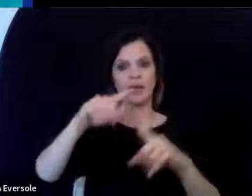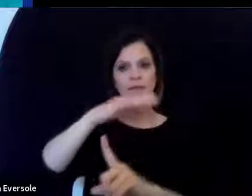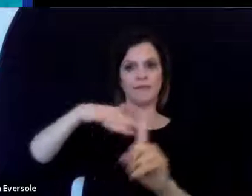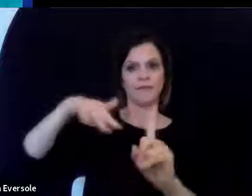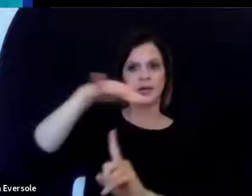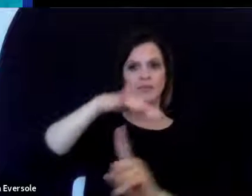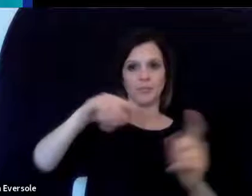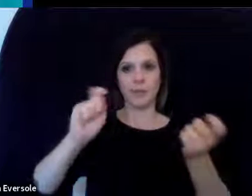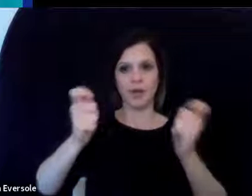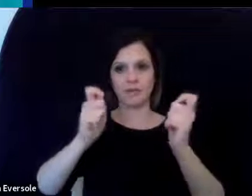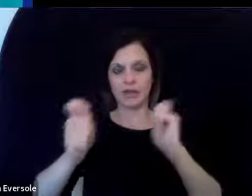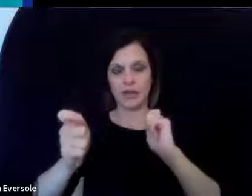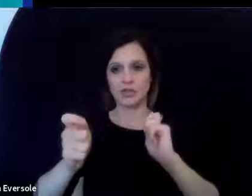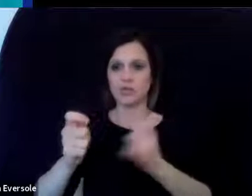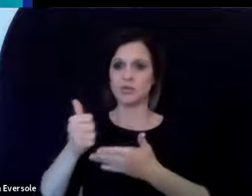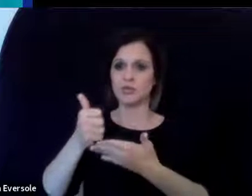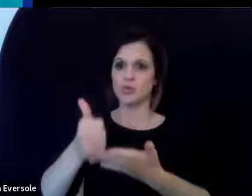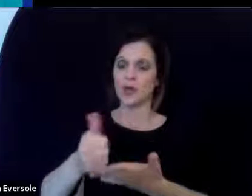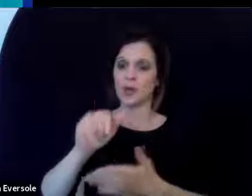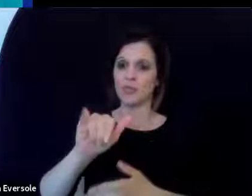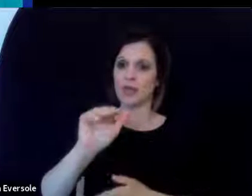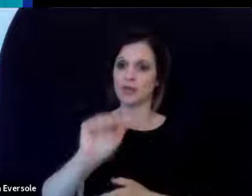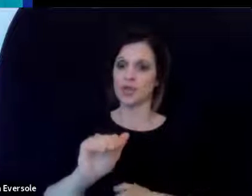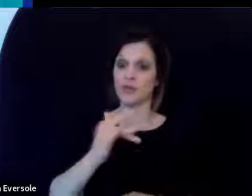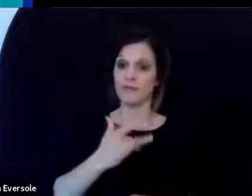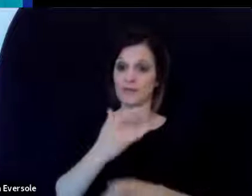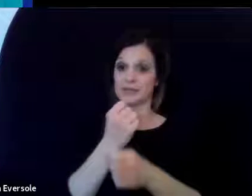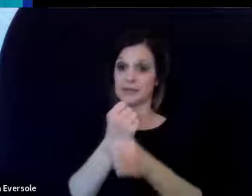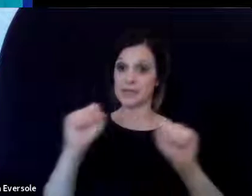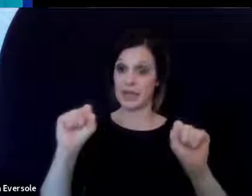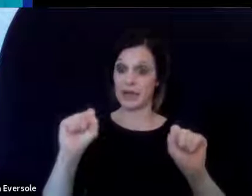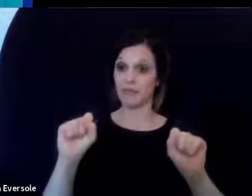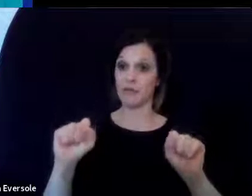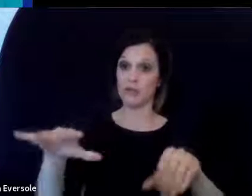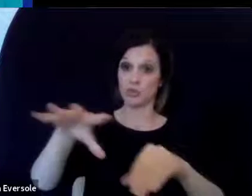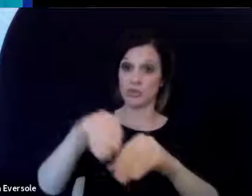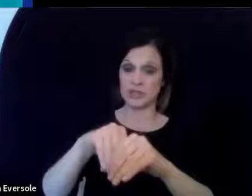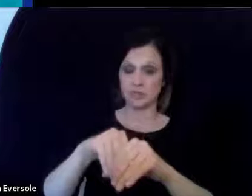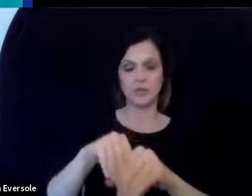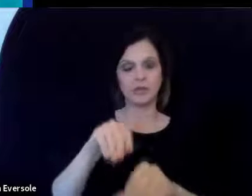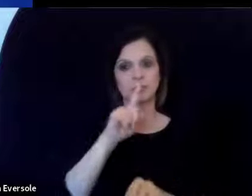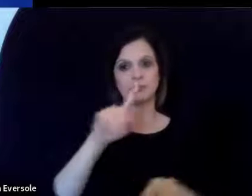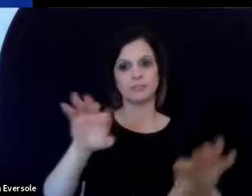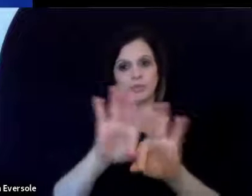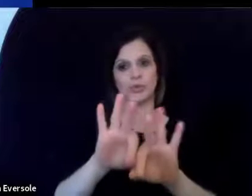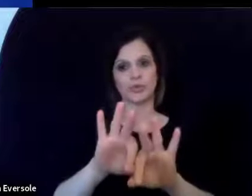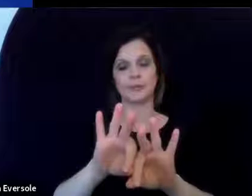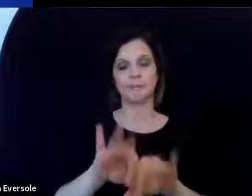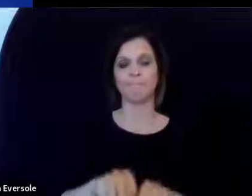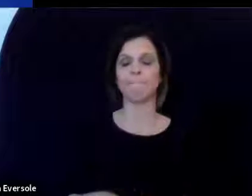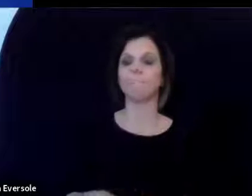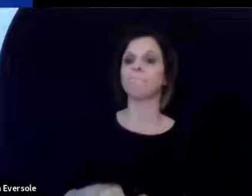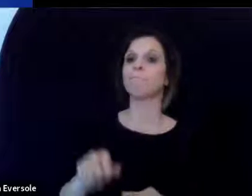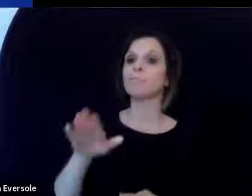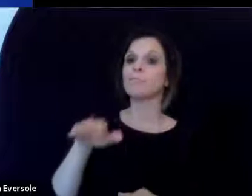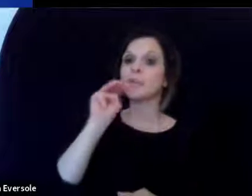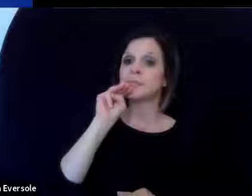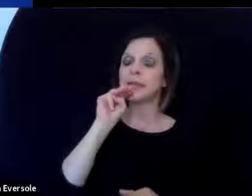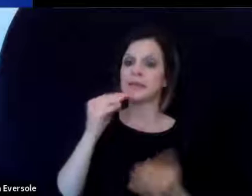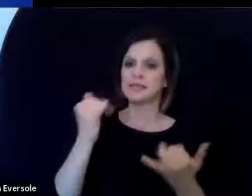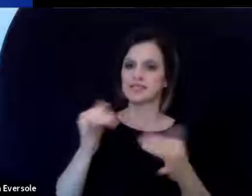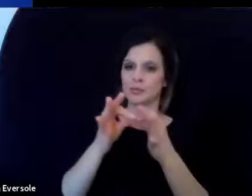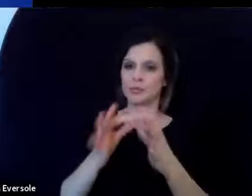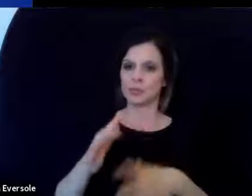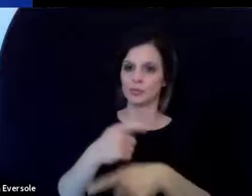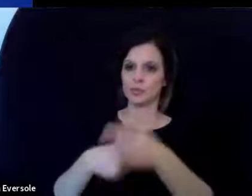feel safe and able to participate is going to be really, really significant. Megan, this is Robert. Let's go ahead and do an